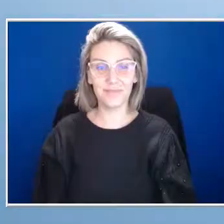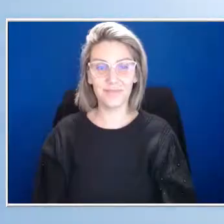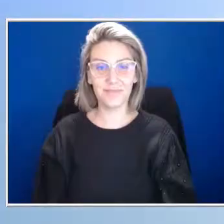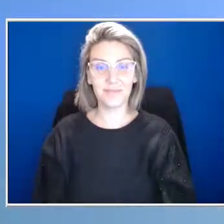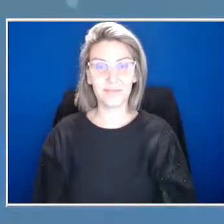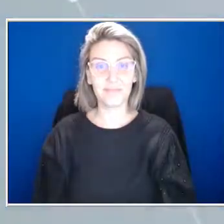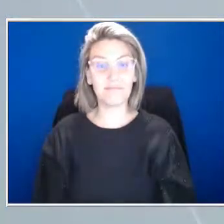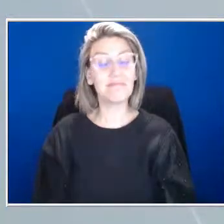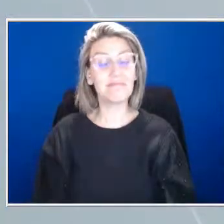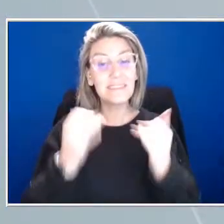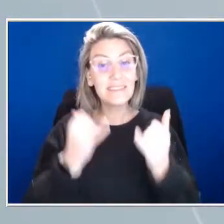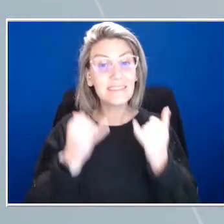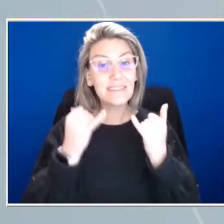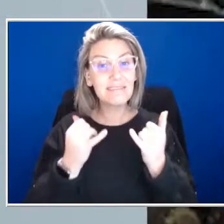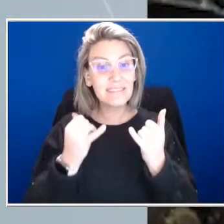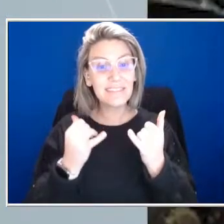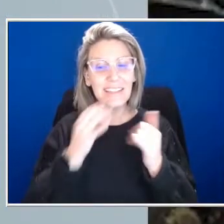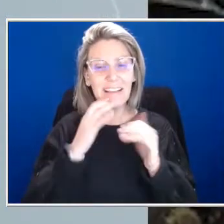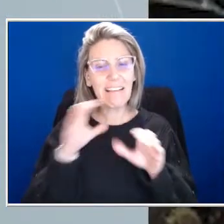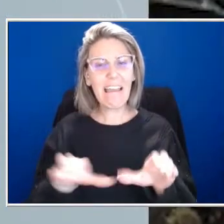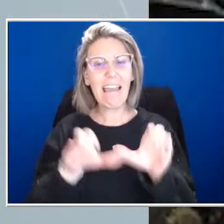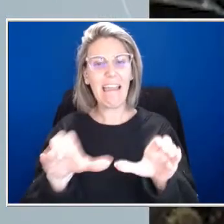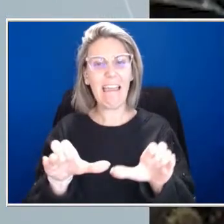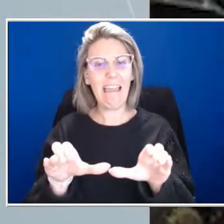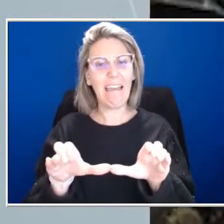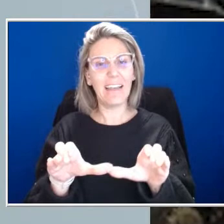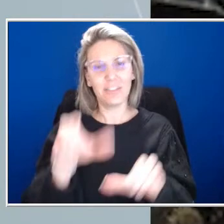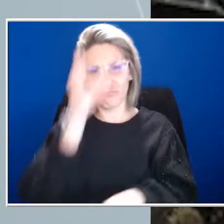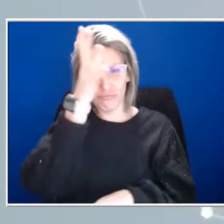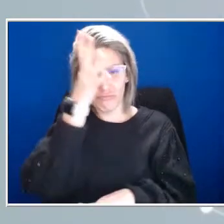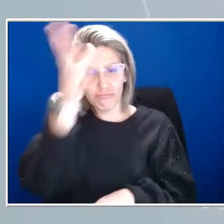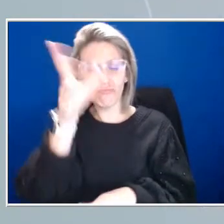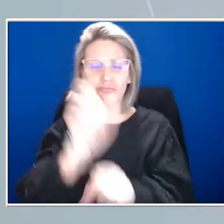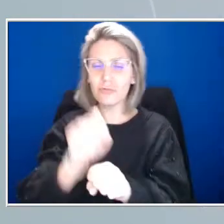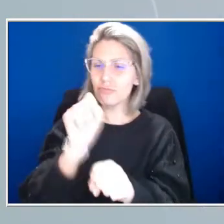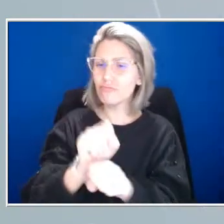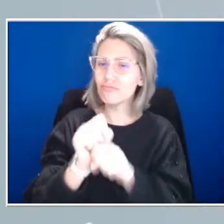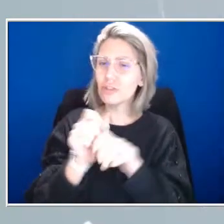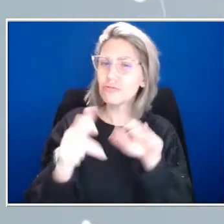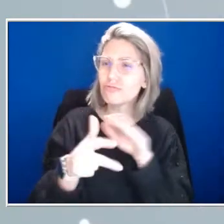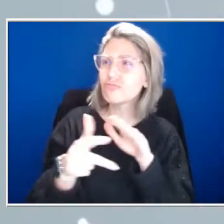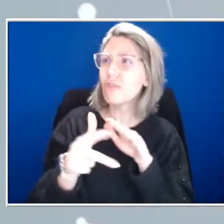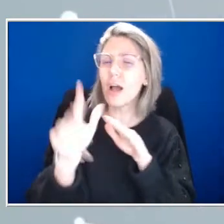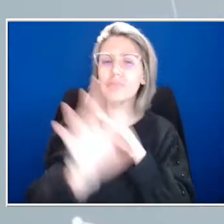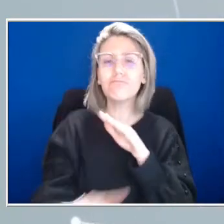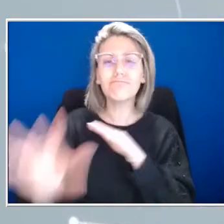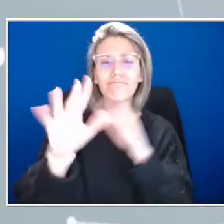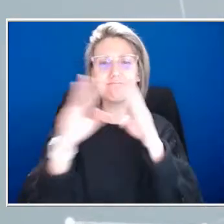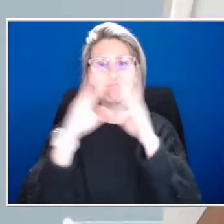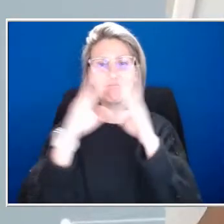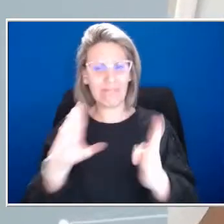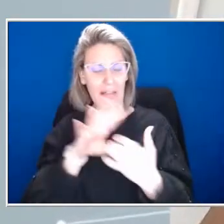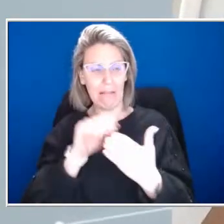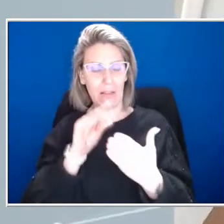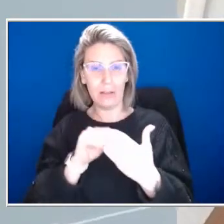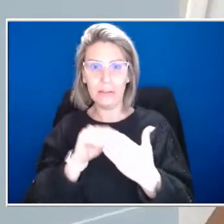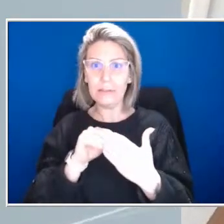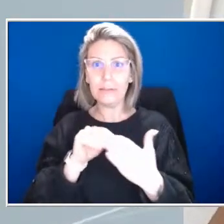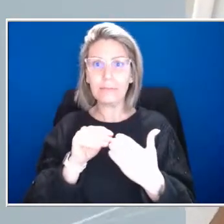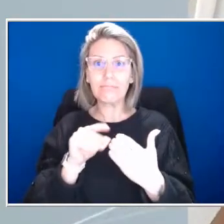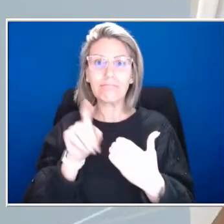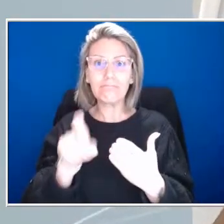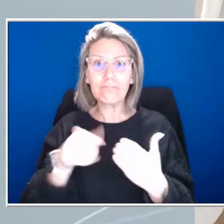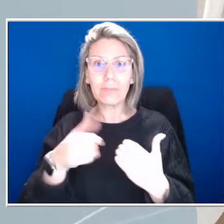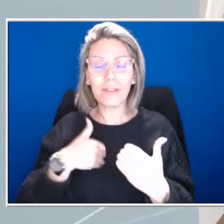Coming up today, an active granddad working in the garage and around the house learns he needs a new heart. How doctors discovered a